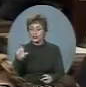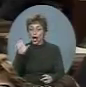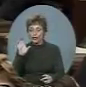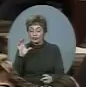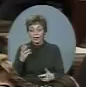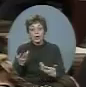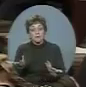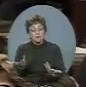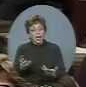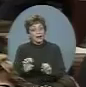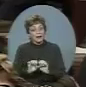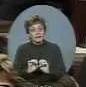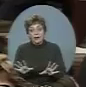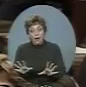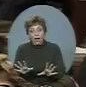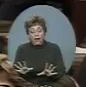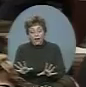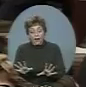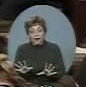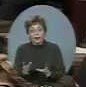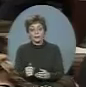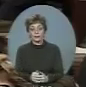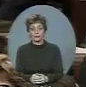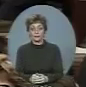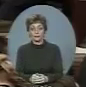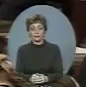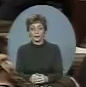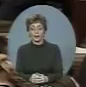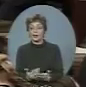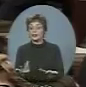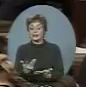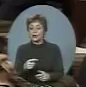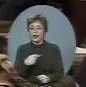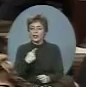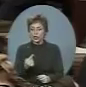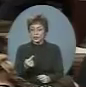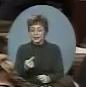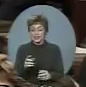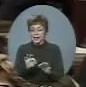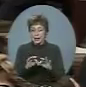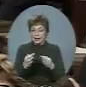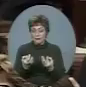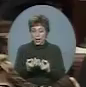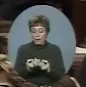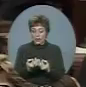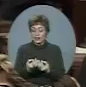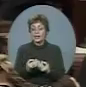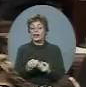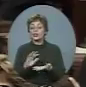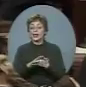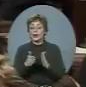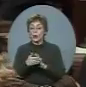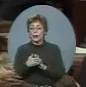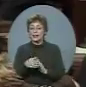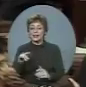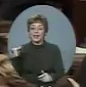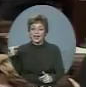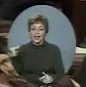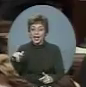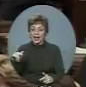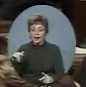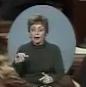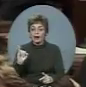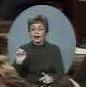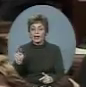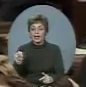Air India families and I think from the police community and the wider Canadian community that we expect the Air India investigation to go forward. It's an